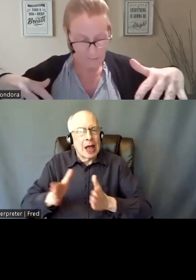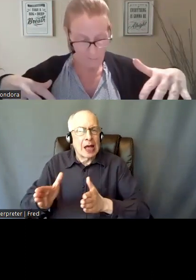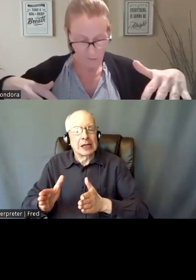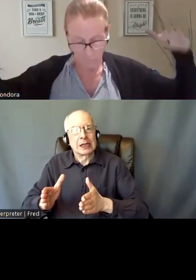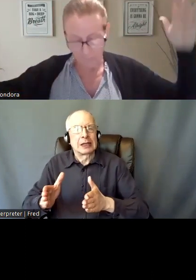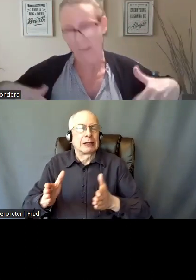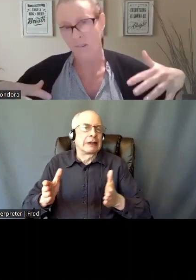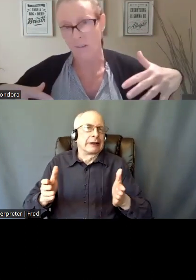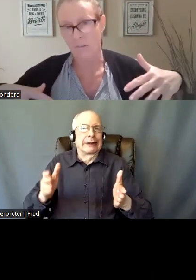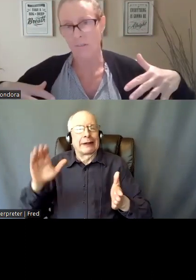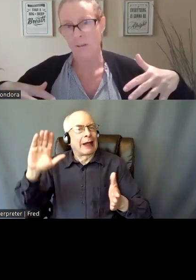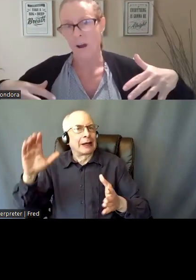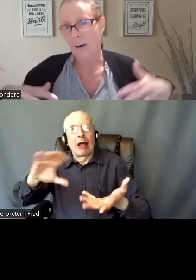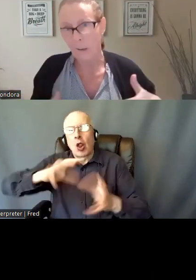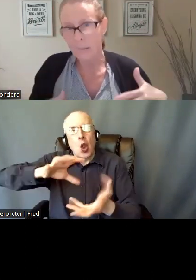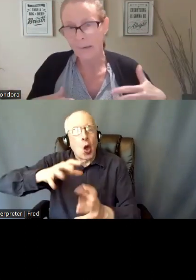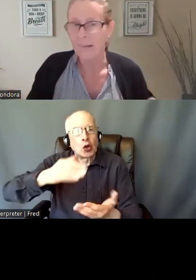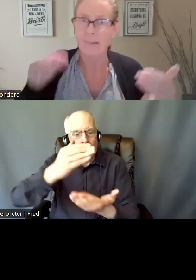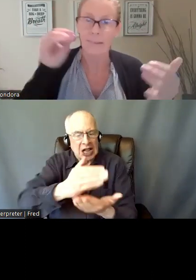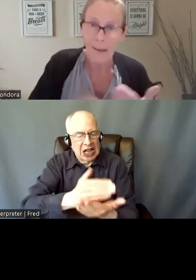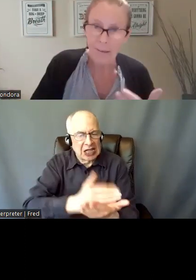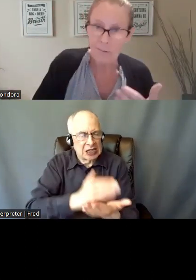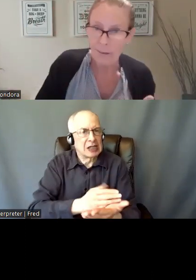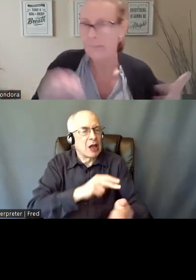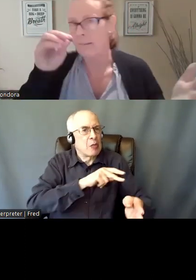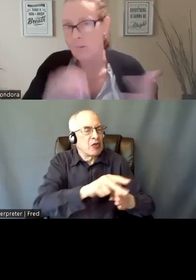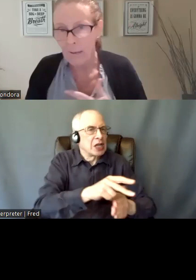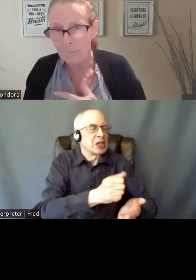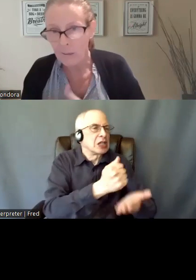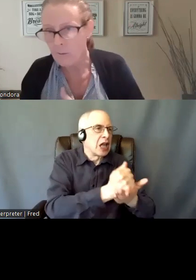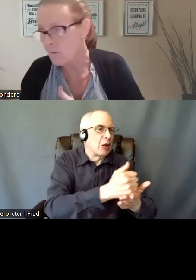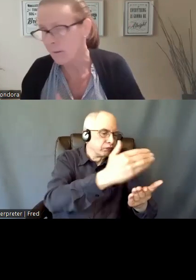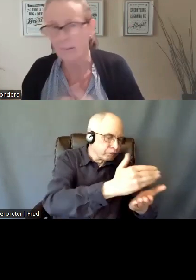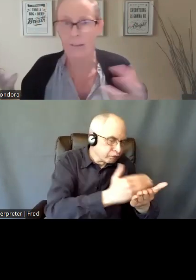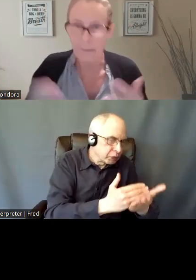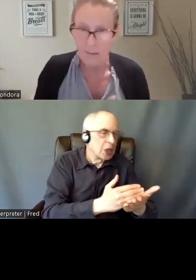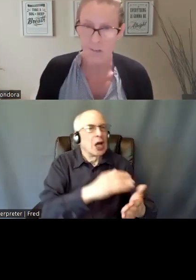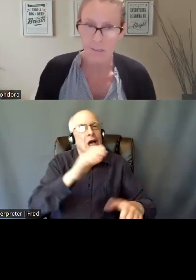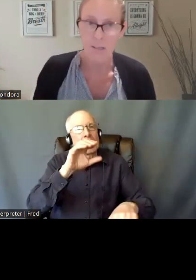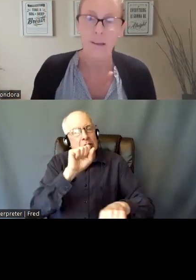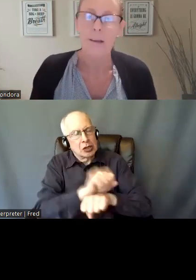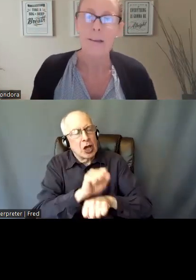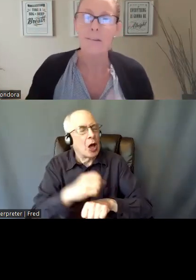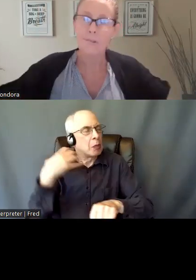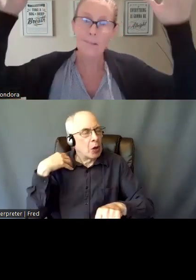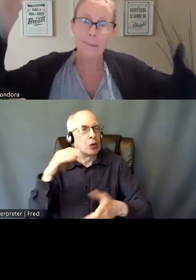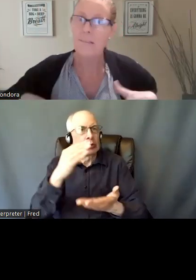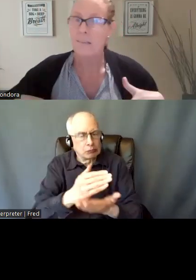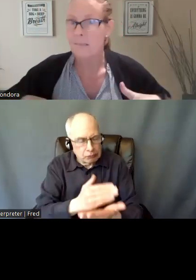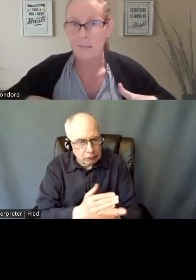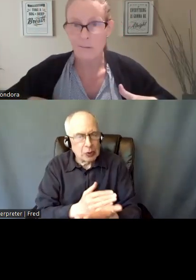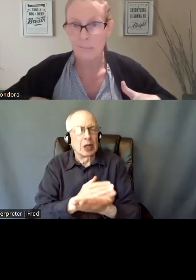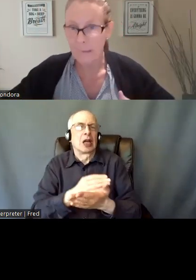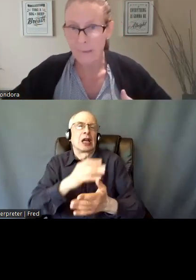all the ways in which the professionals are helping, the psychiatrist, the job coach, the clinician. And if service